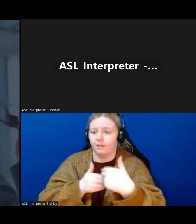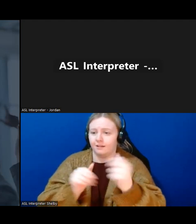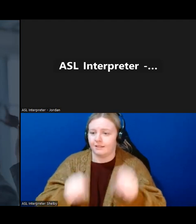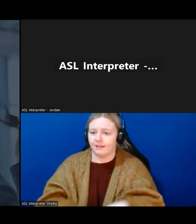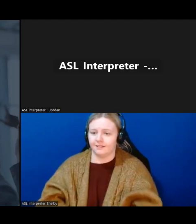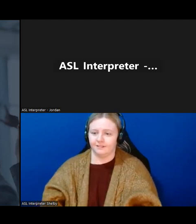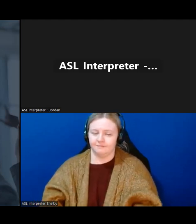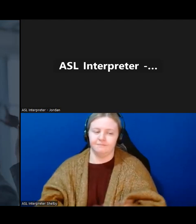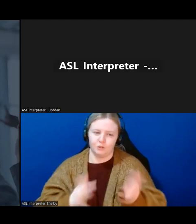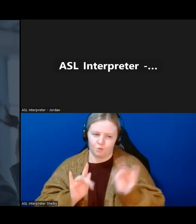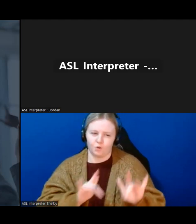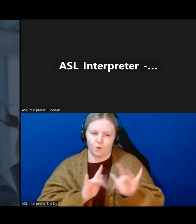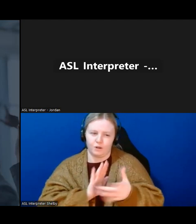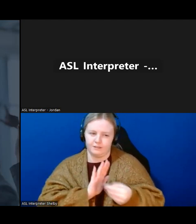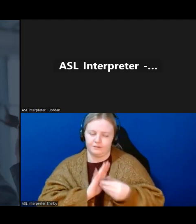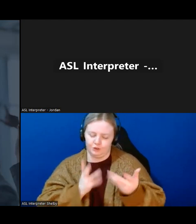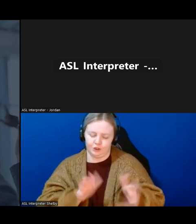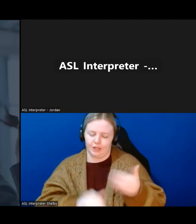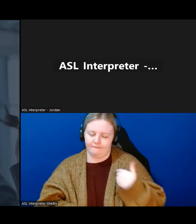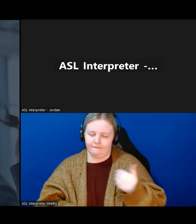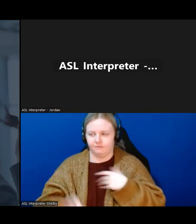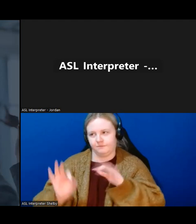It's recorded. We got it. There we go.